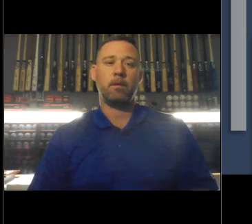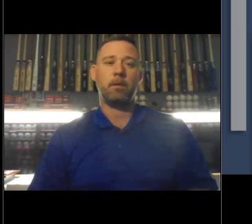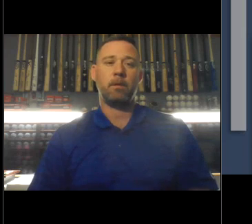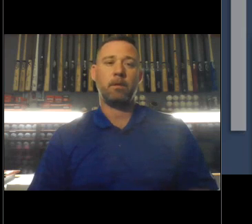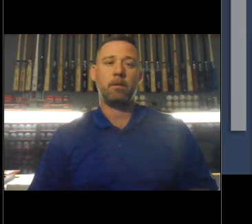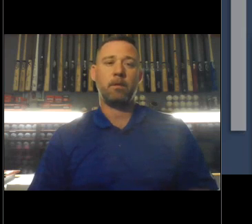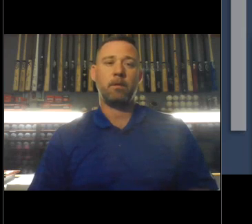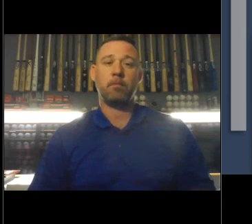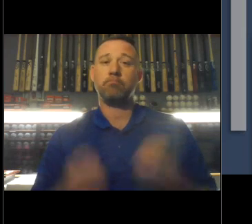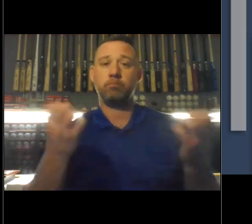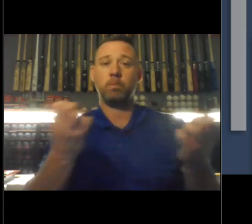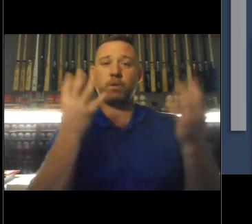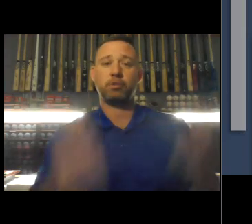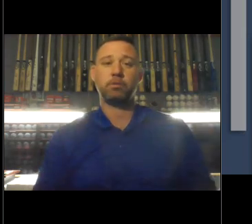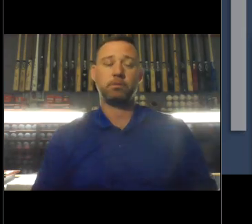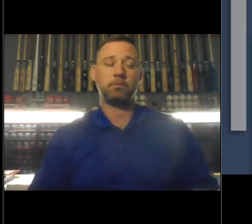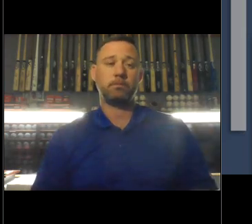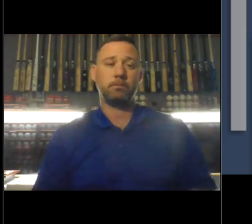Any other questions?